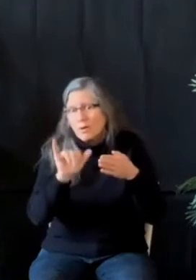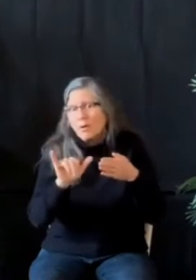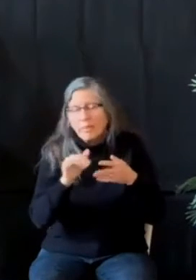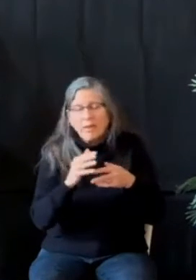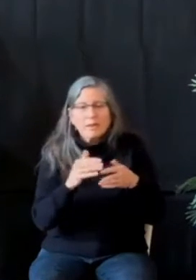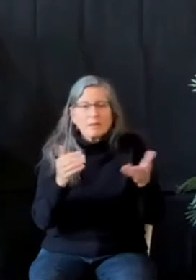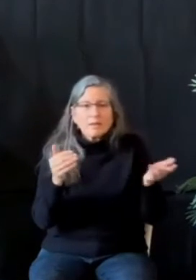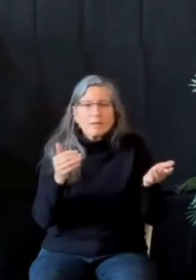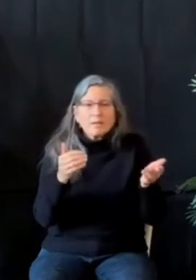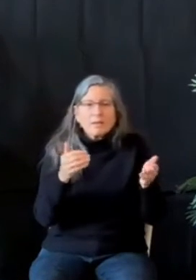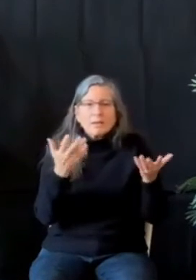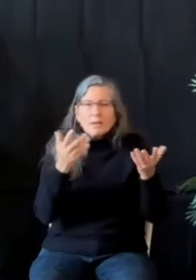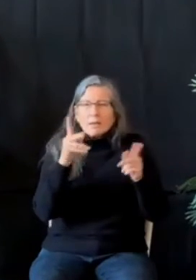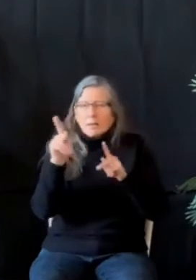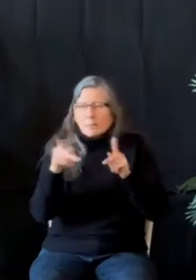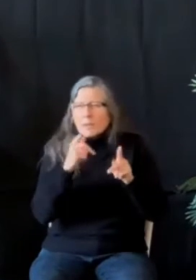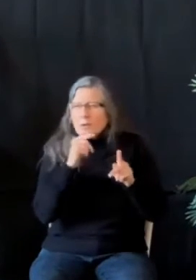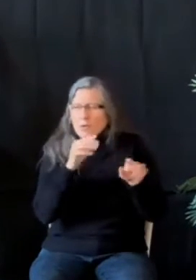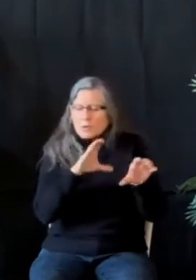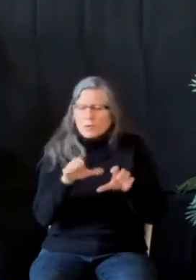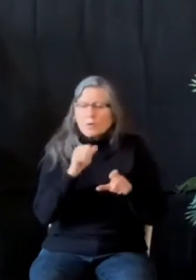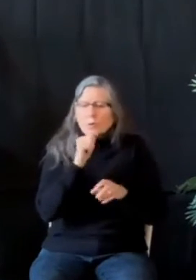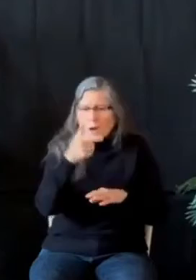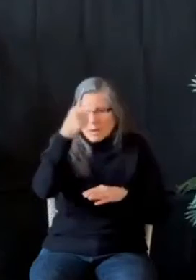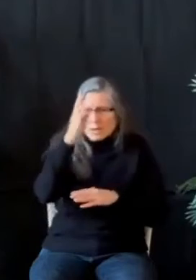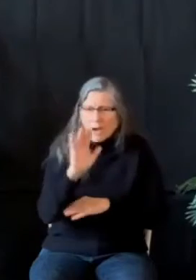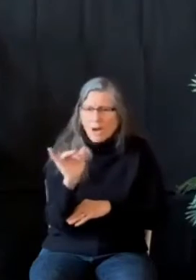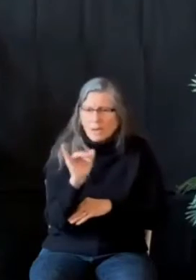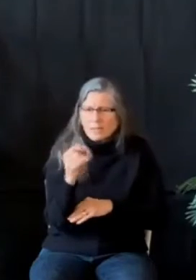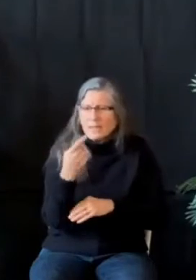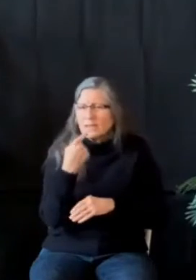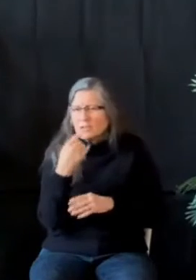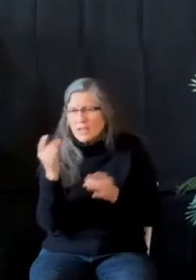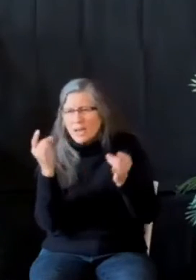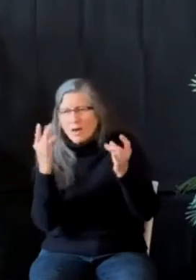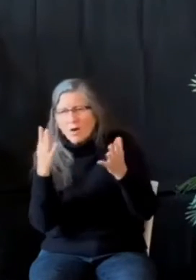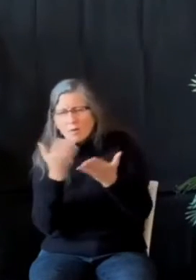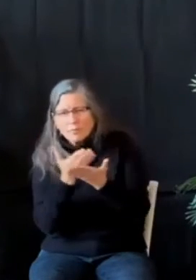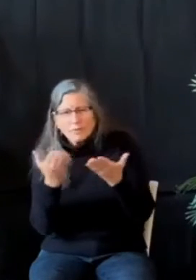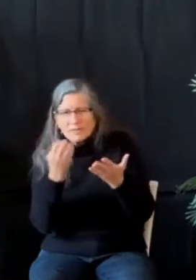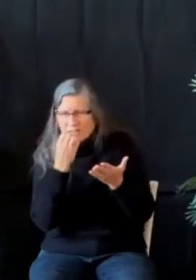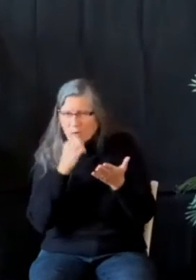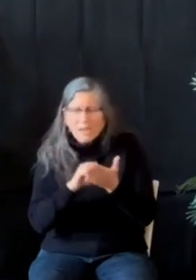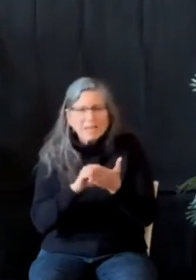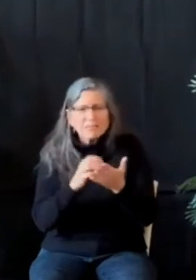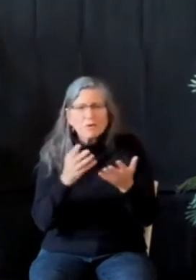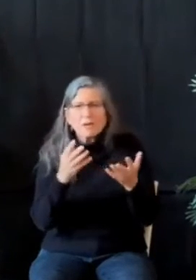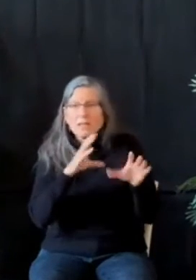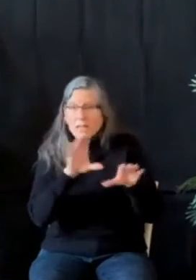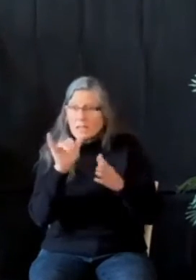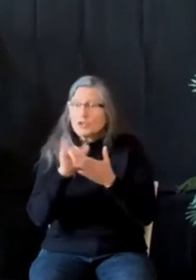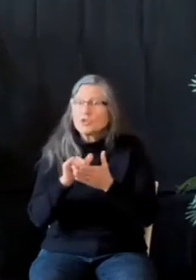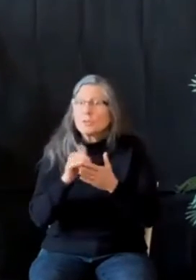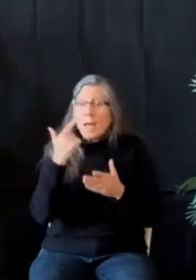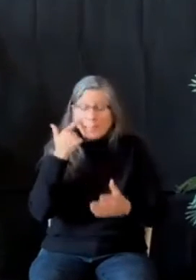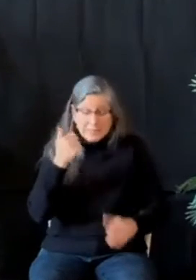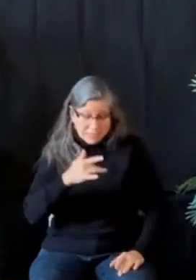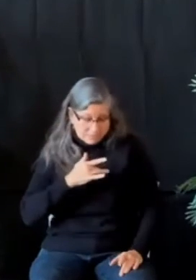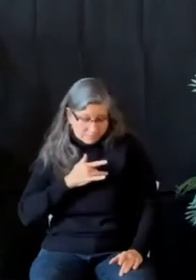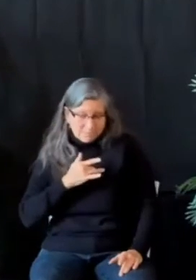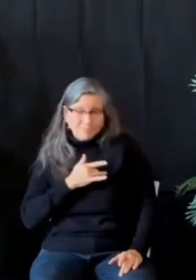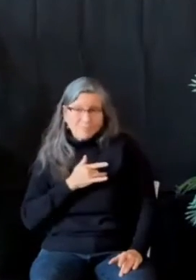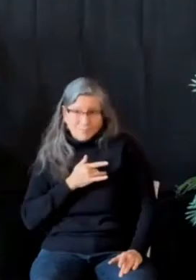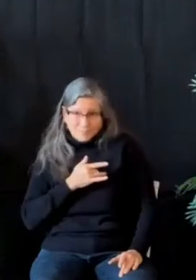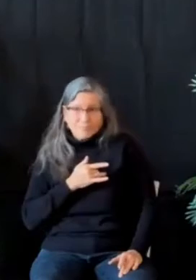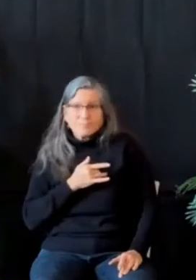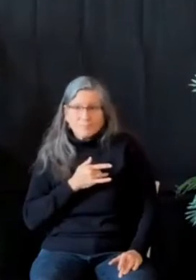do things that are ungodly or evil or say horrible things about other people, they do so because it's in their heart too. That's what it